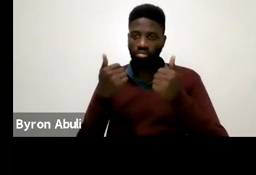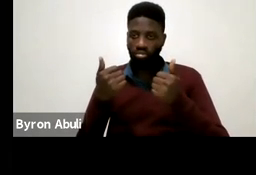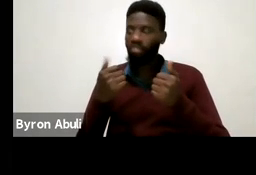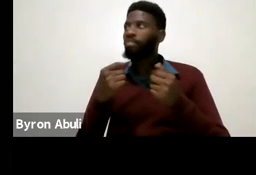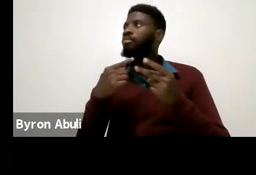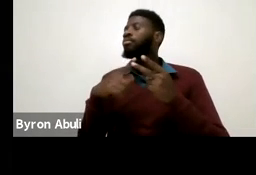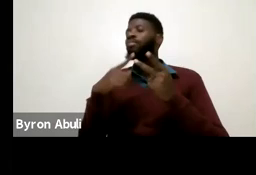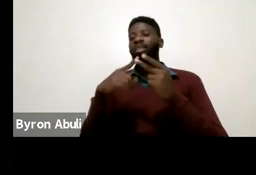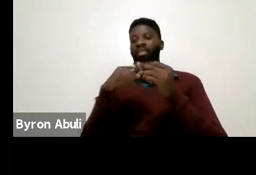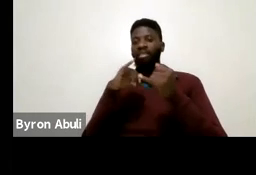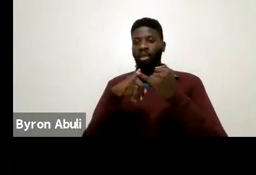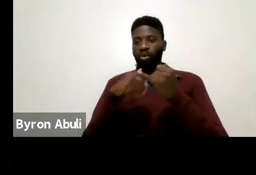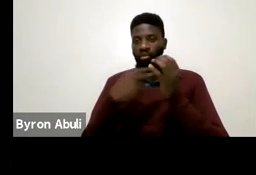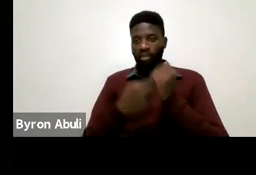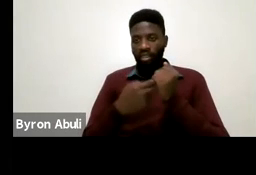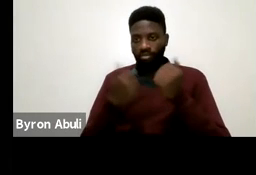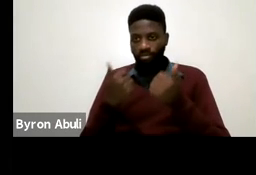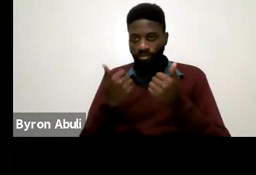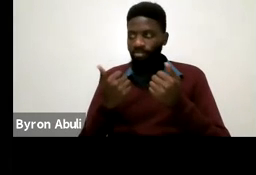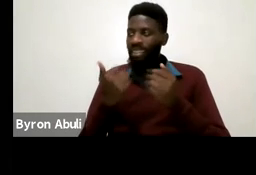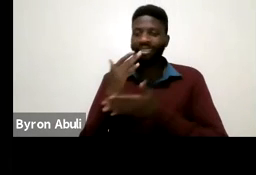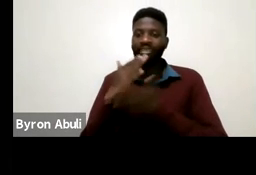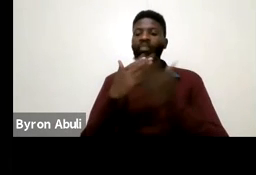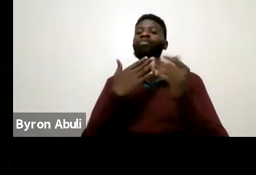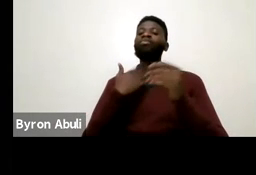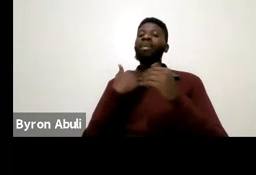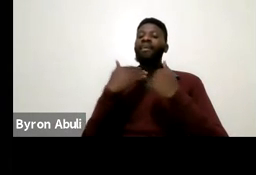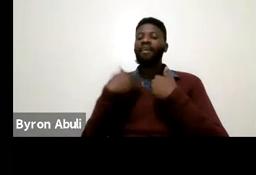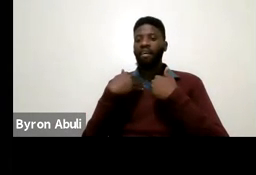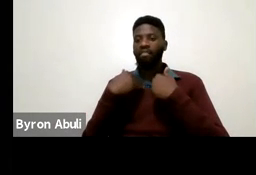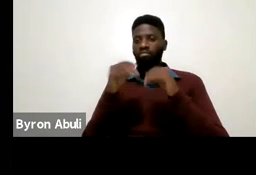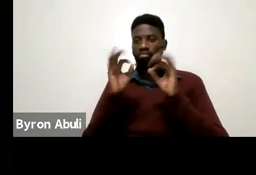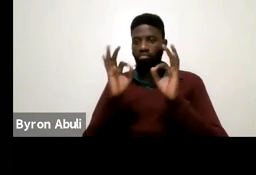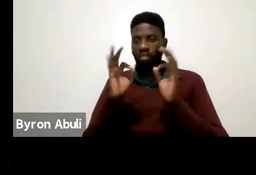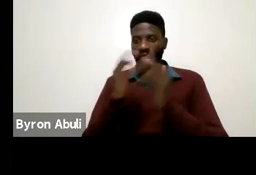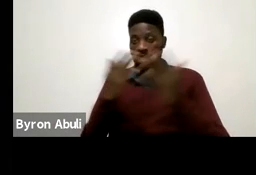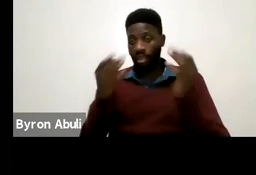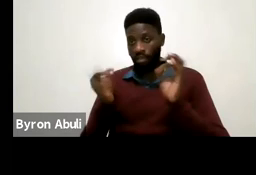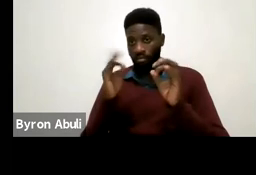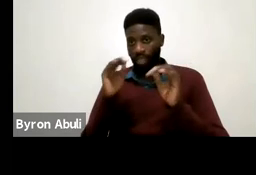village. Some of you want to have certain good things. If I was to ask, I know I'll get a